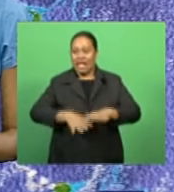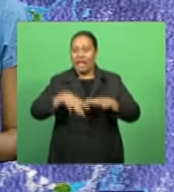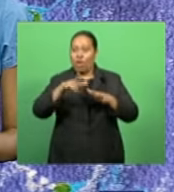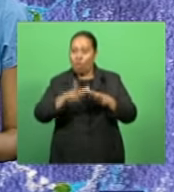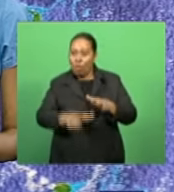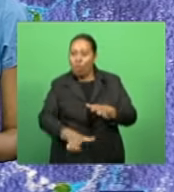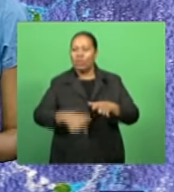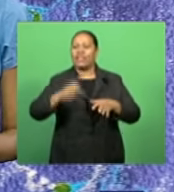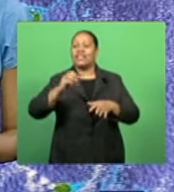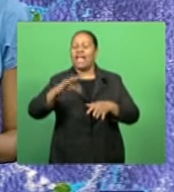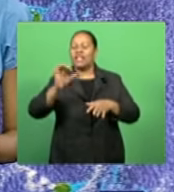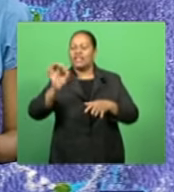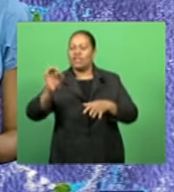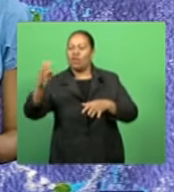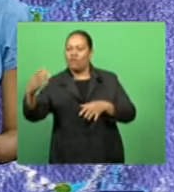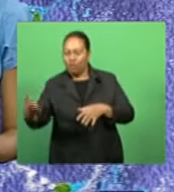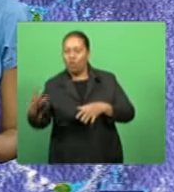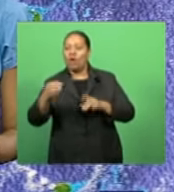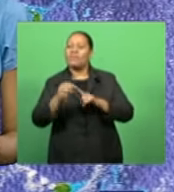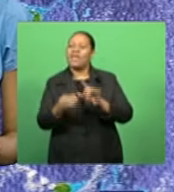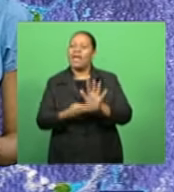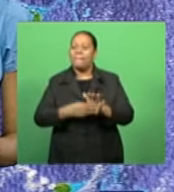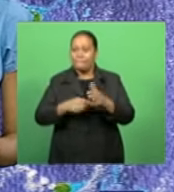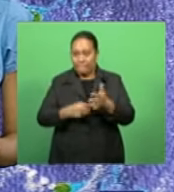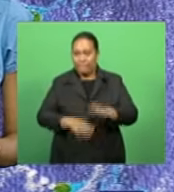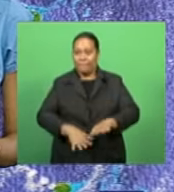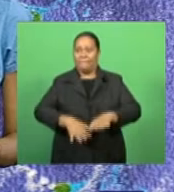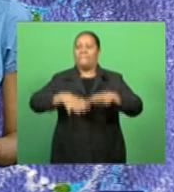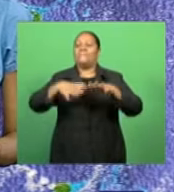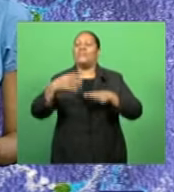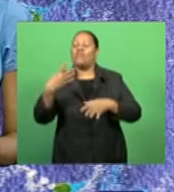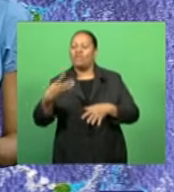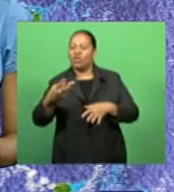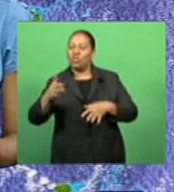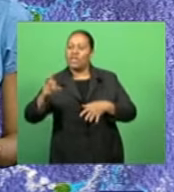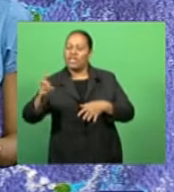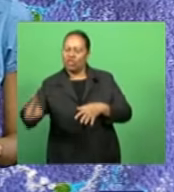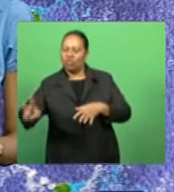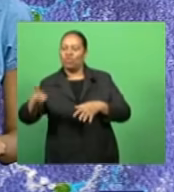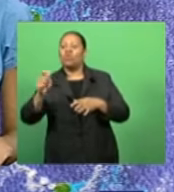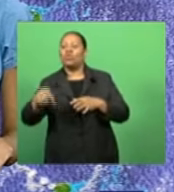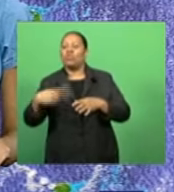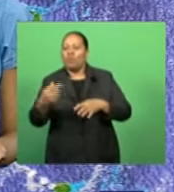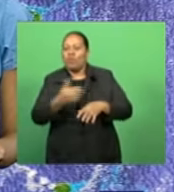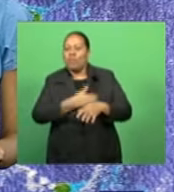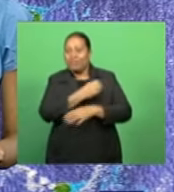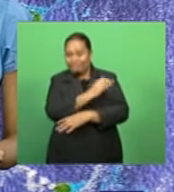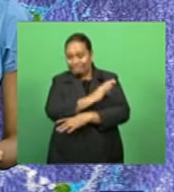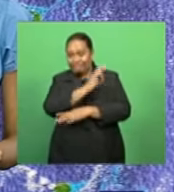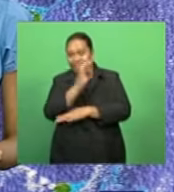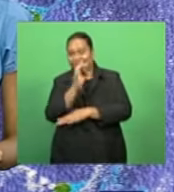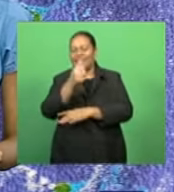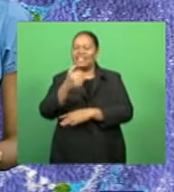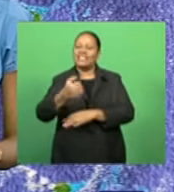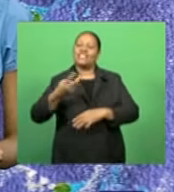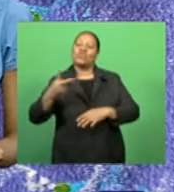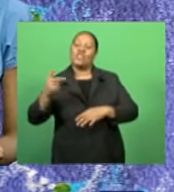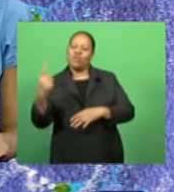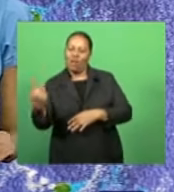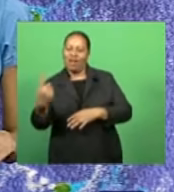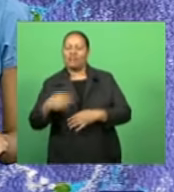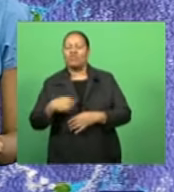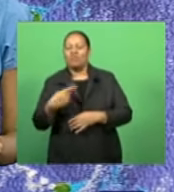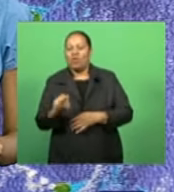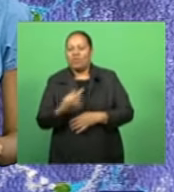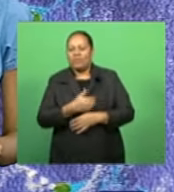tide is at 10:04 p.m. and the next high tide is at 4:22 tomorrow morning. Sunrise is at 6:21.